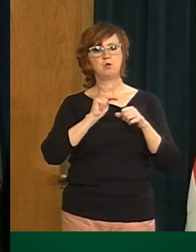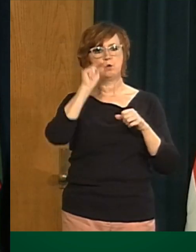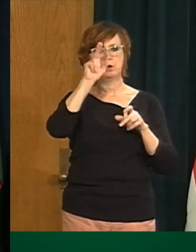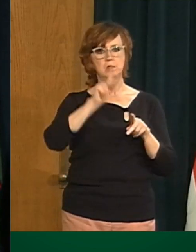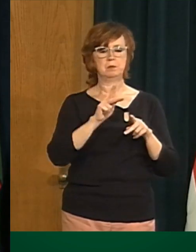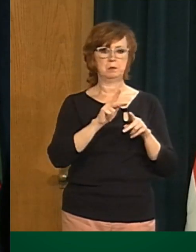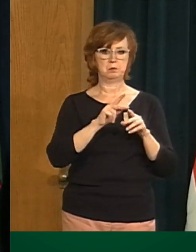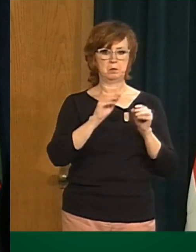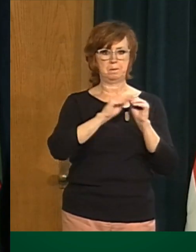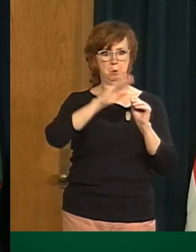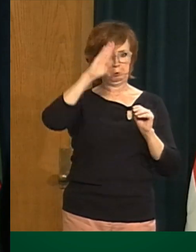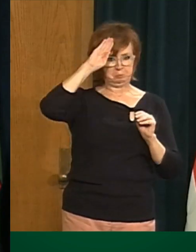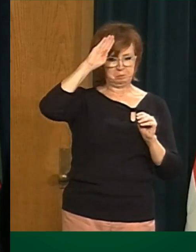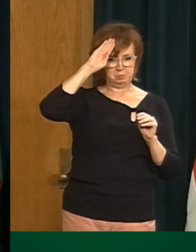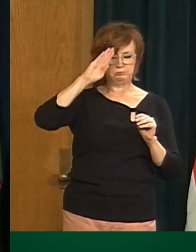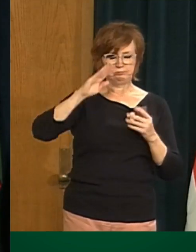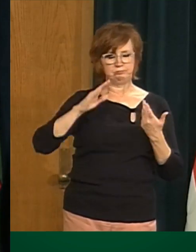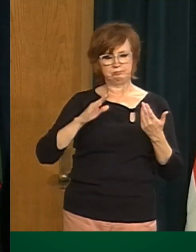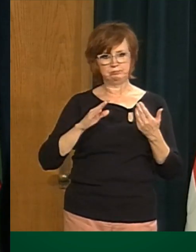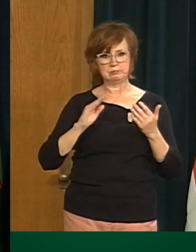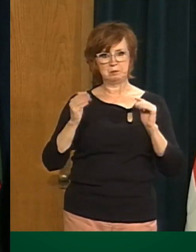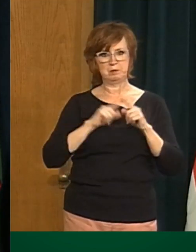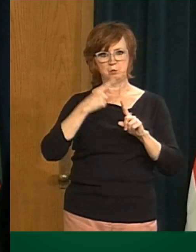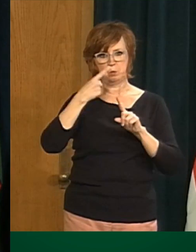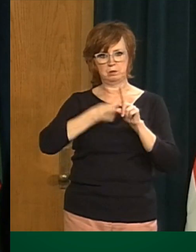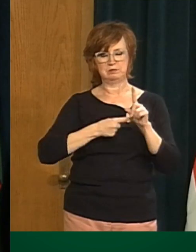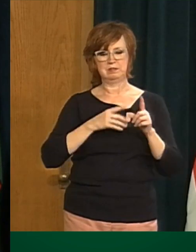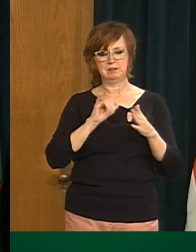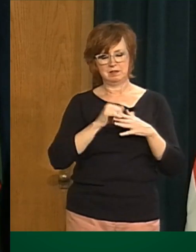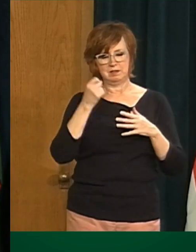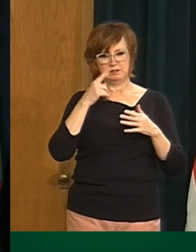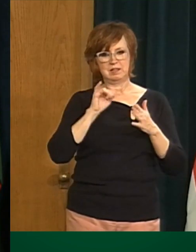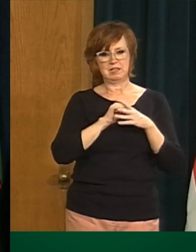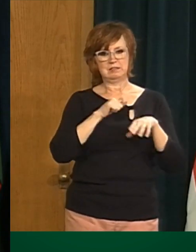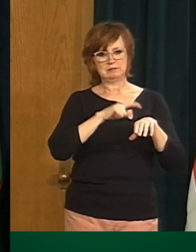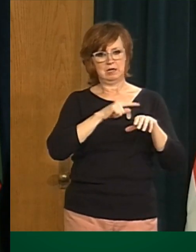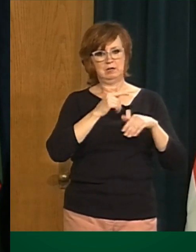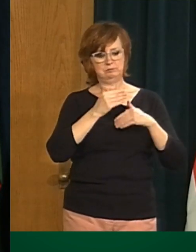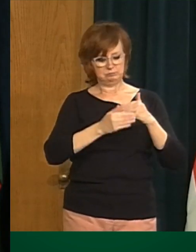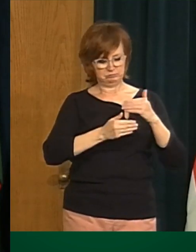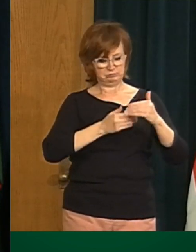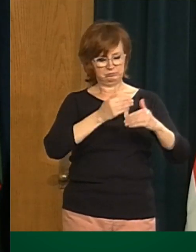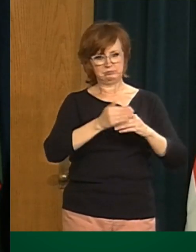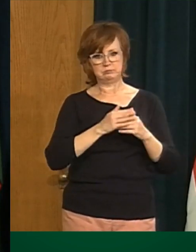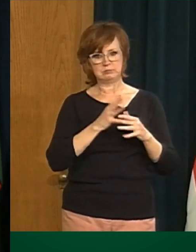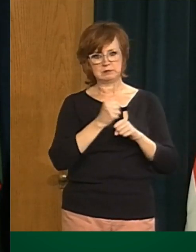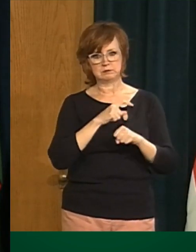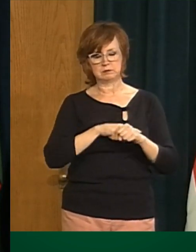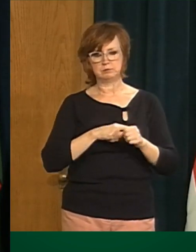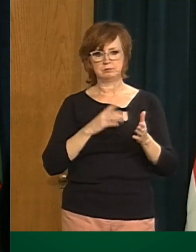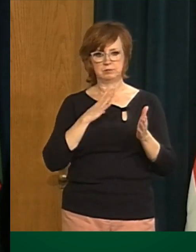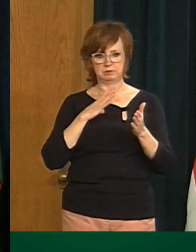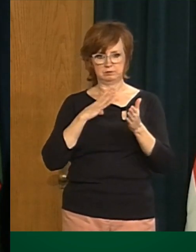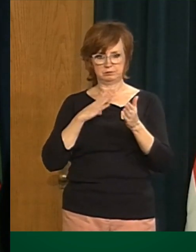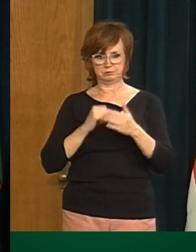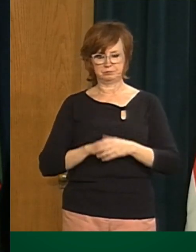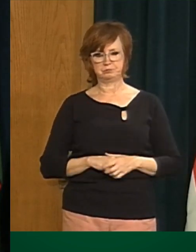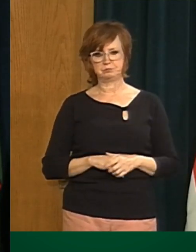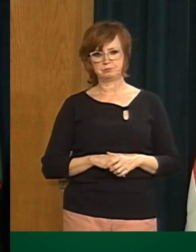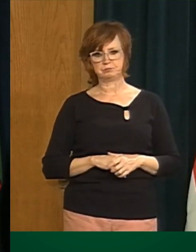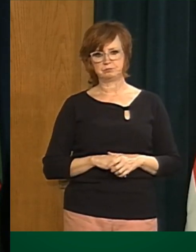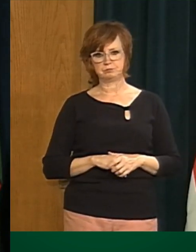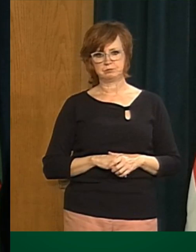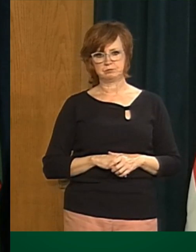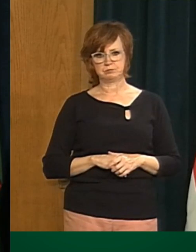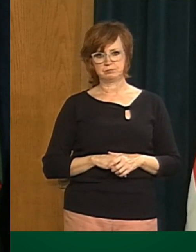maybe they were a month ago. Follow up, Steph? It is a process and a progress. just given what you said about, maybe